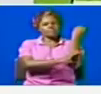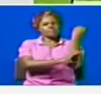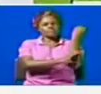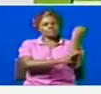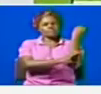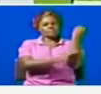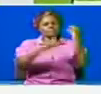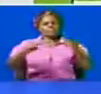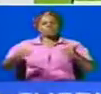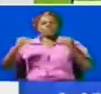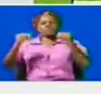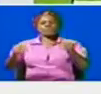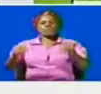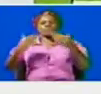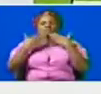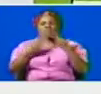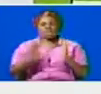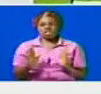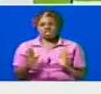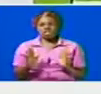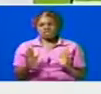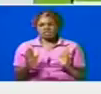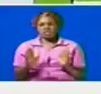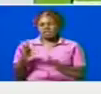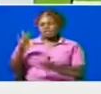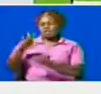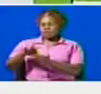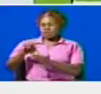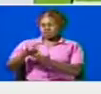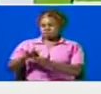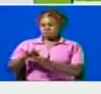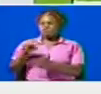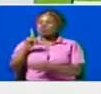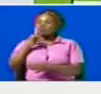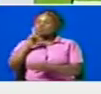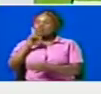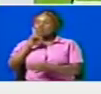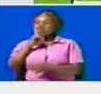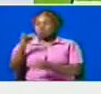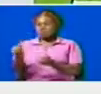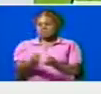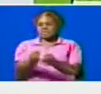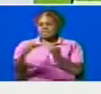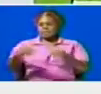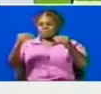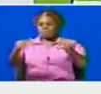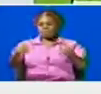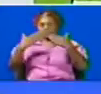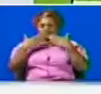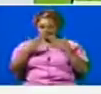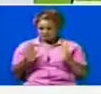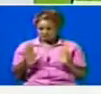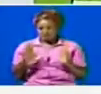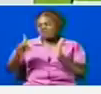and has postponed the election scheduled to take place tomorrow, Saturday,